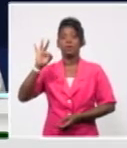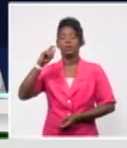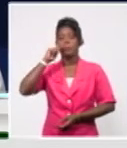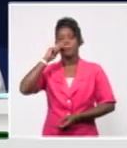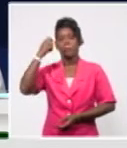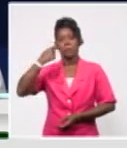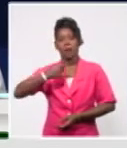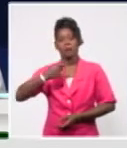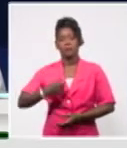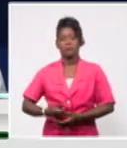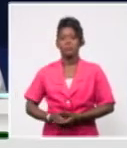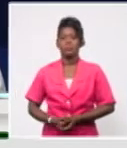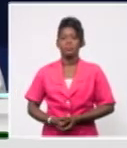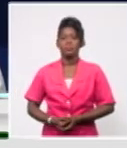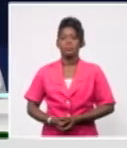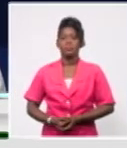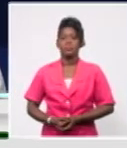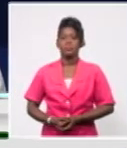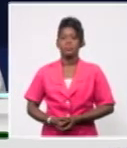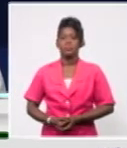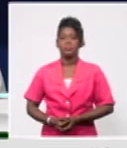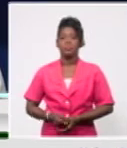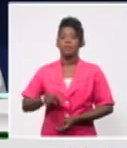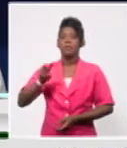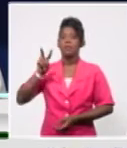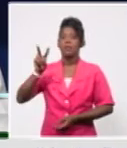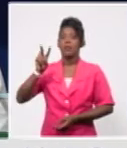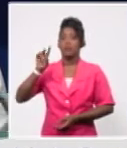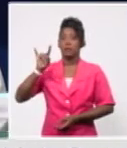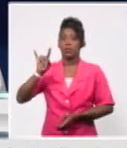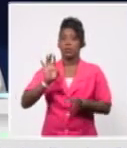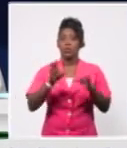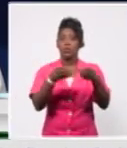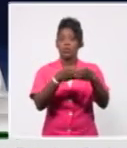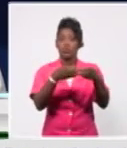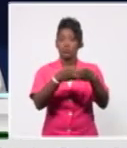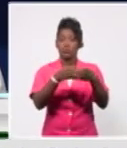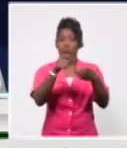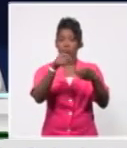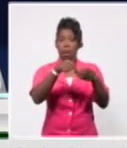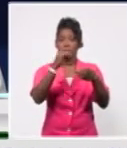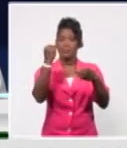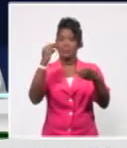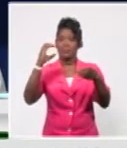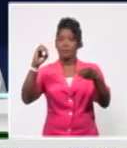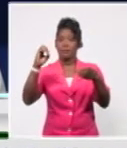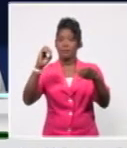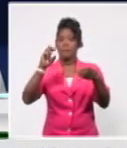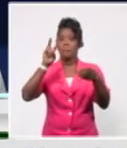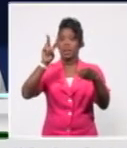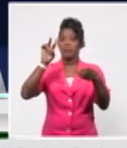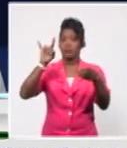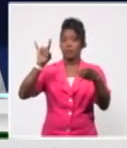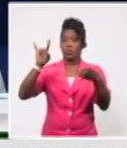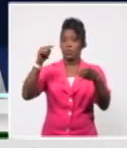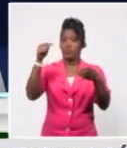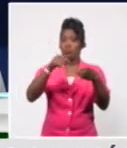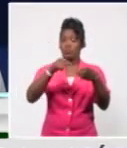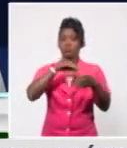25 are between 20 and 39 years of age. 29 cases are between 40 and